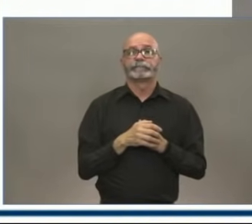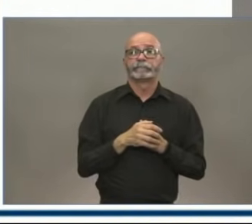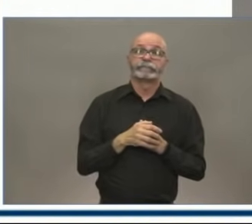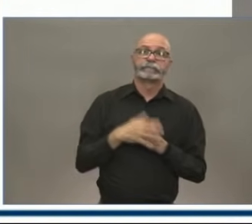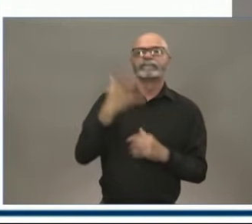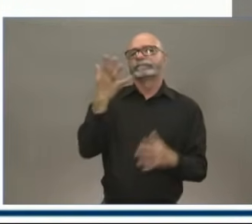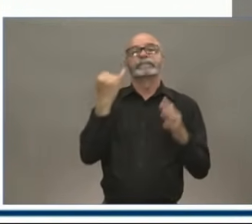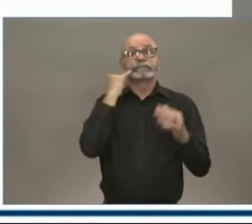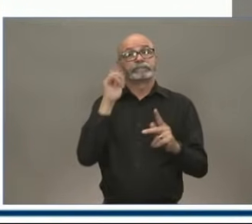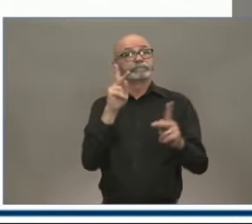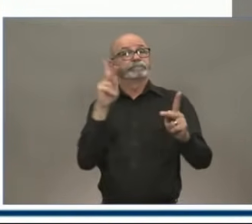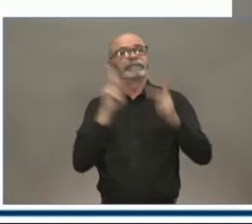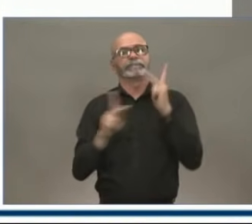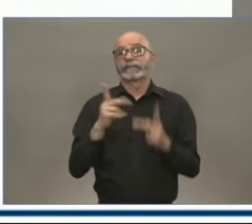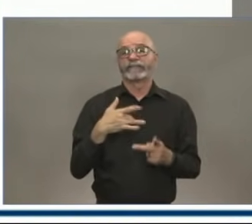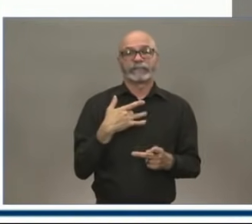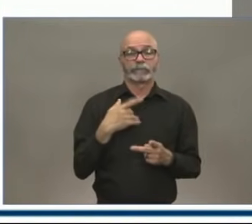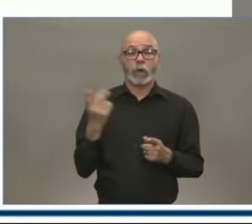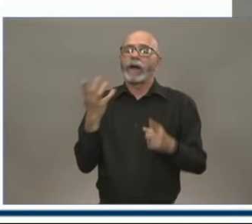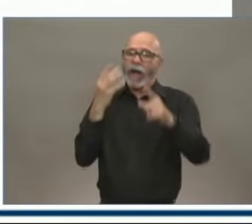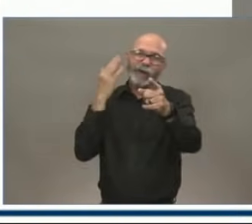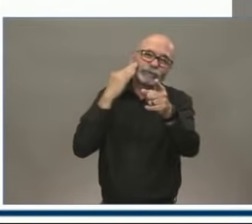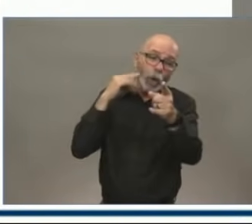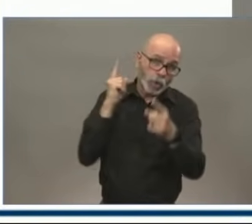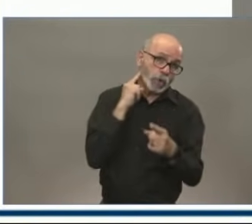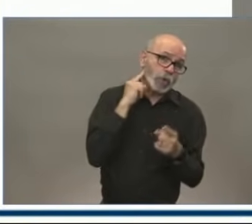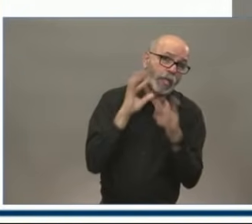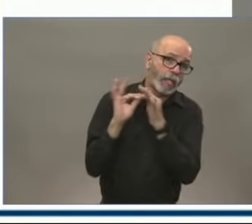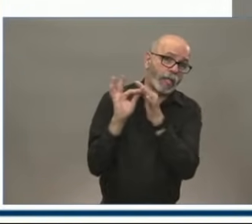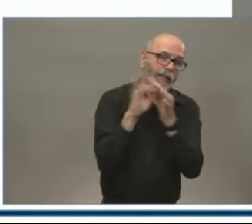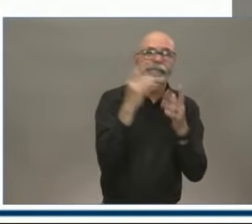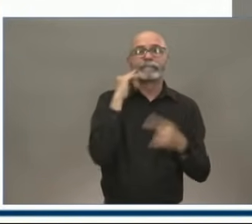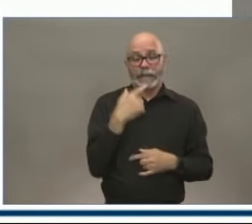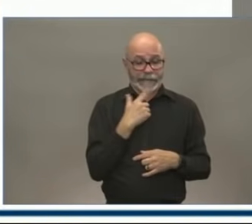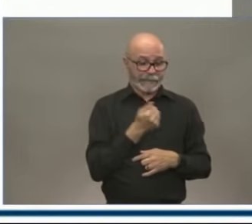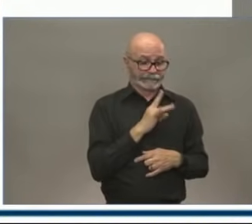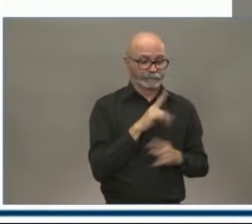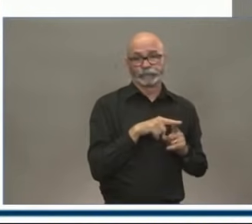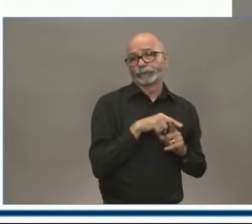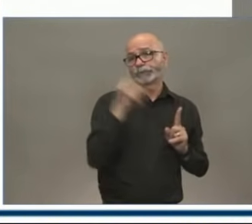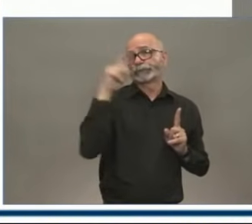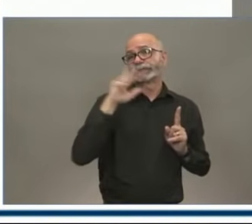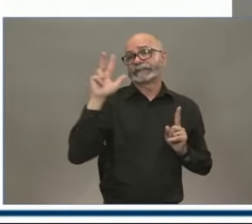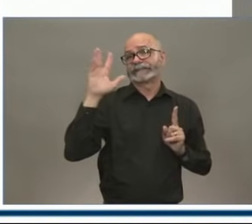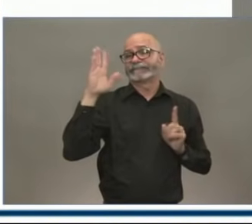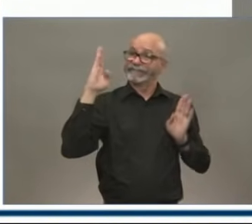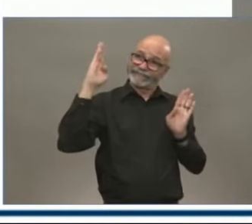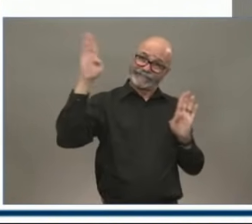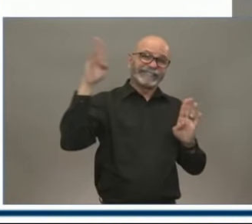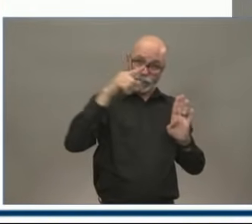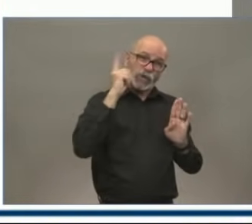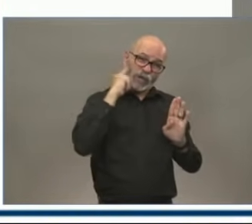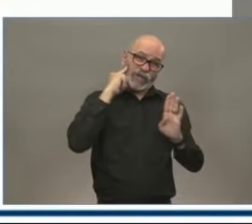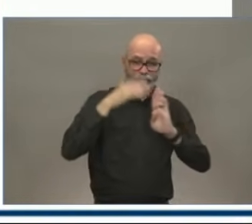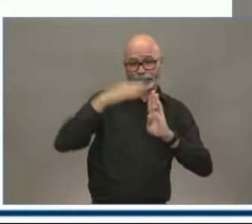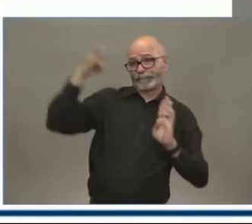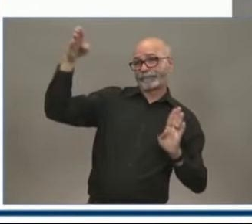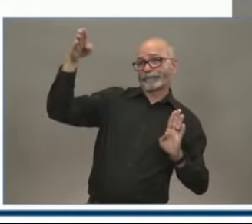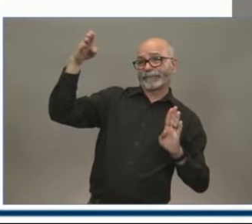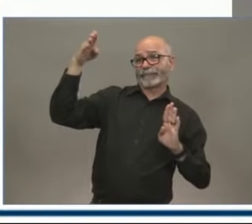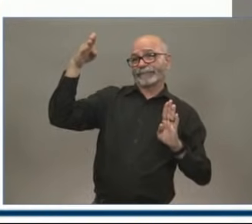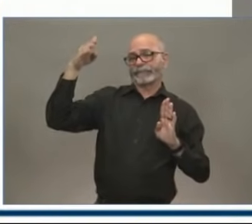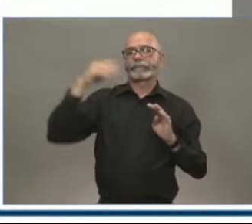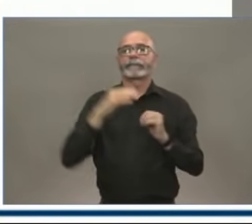anybody right now we're saying in the 18 to 35-year-old age group, if you've been working or recently been